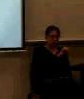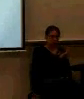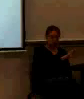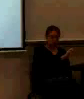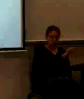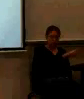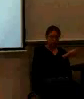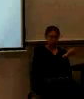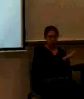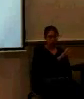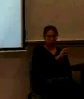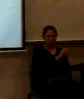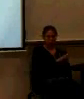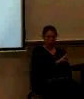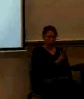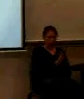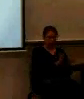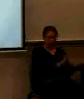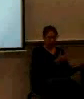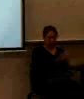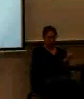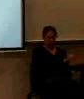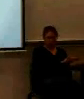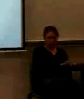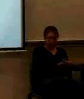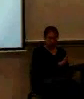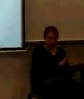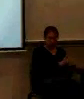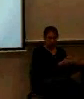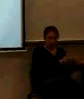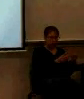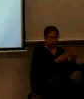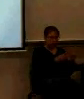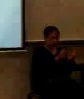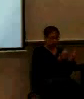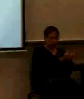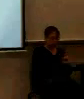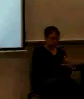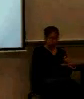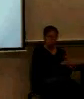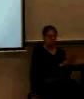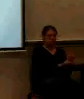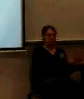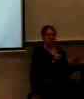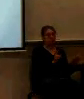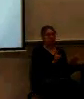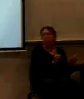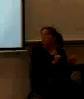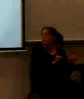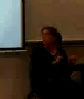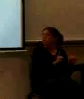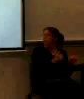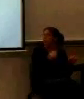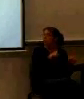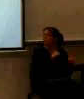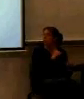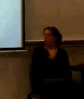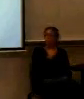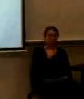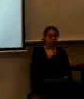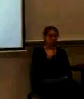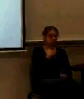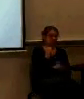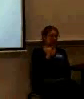or CO2. We can think of those kind of as the same thing because that's a very quick transition. But then we have